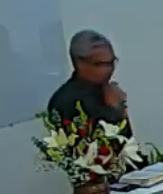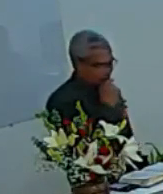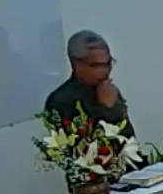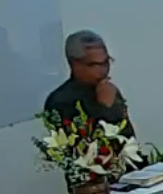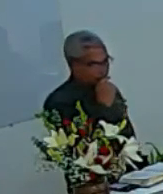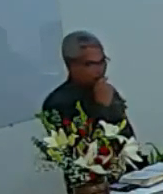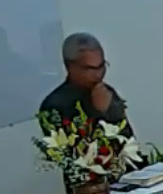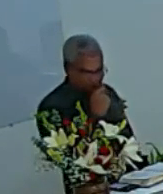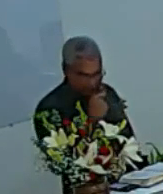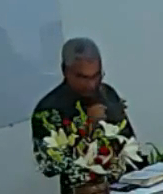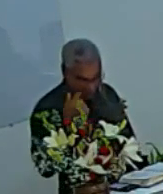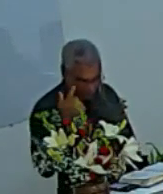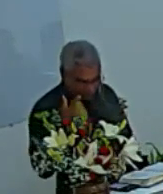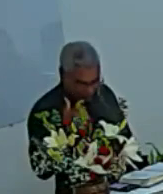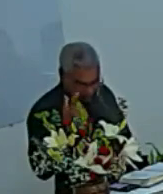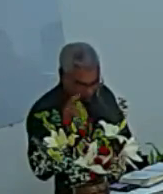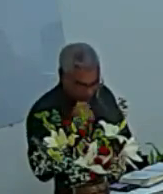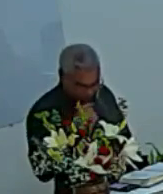the last time.